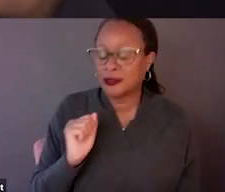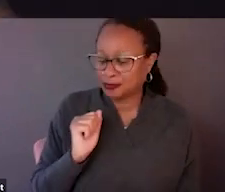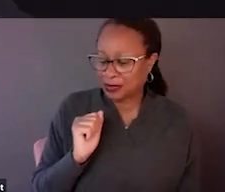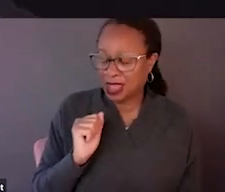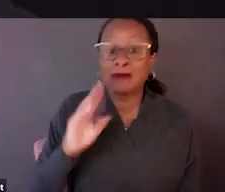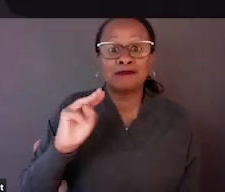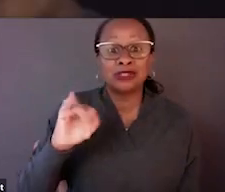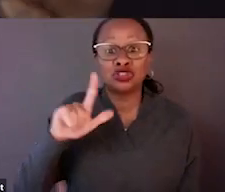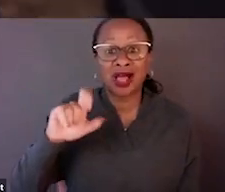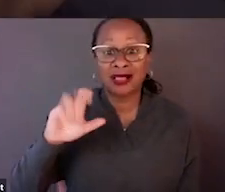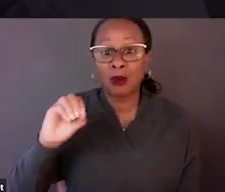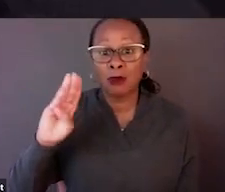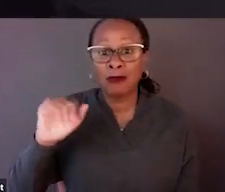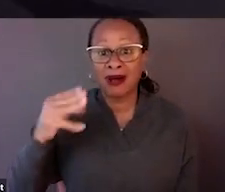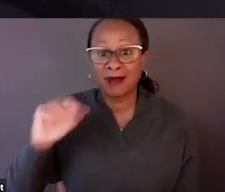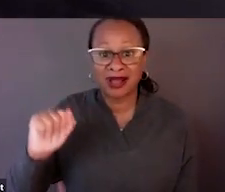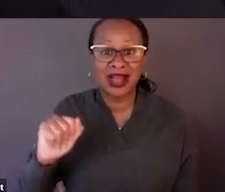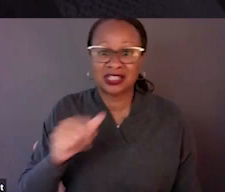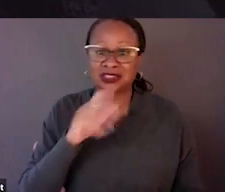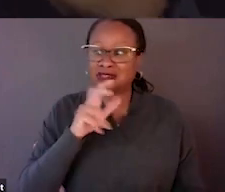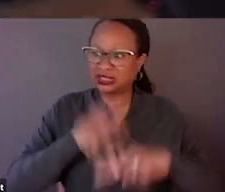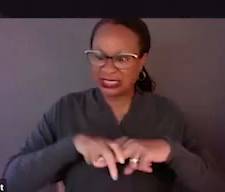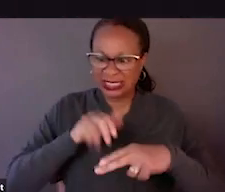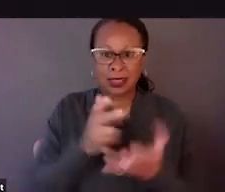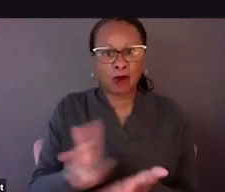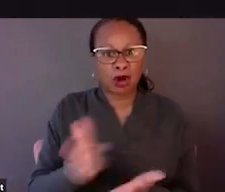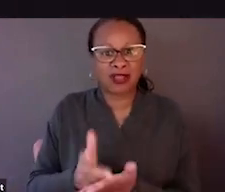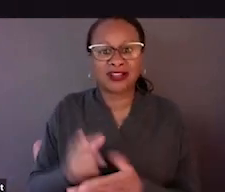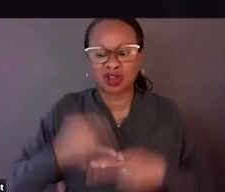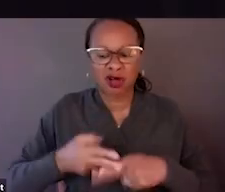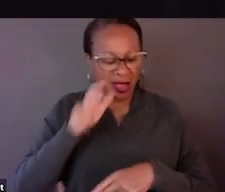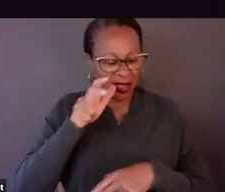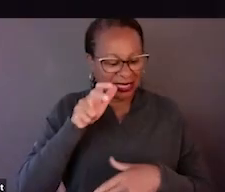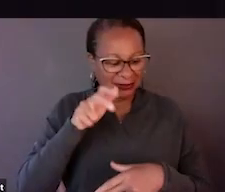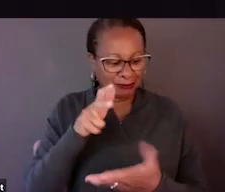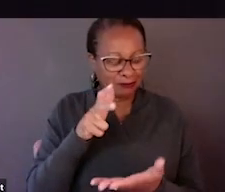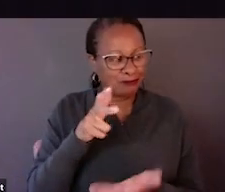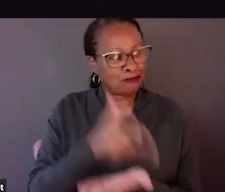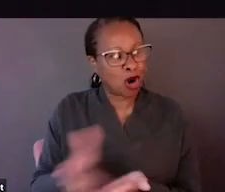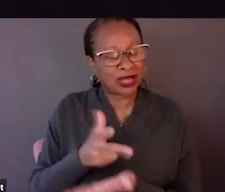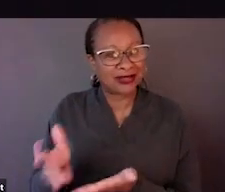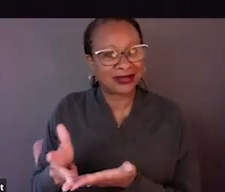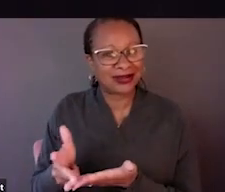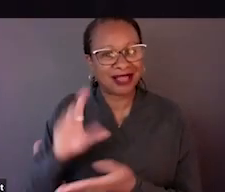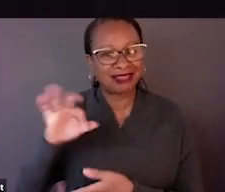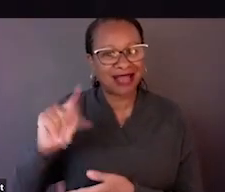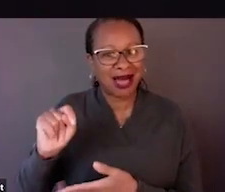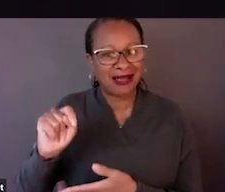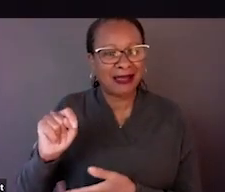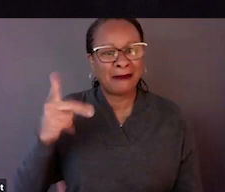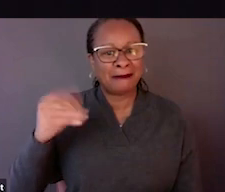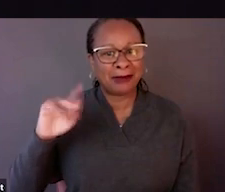And she sits in the parking lot, and she drinks tea, and she keeps it black and keeps it real. She says, I'm going to keep it black, but I'm going to keep it brief. That's